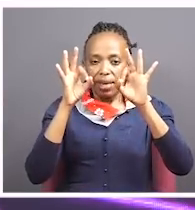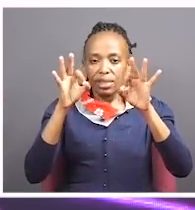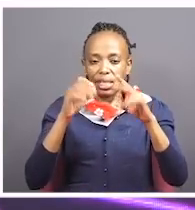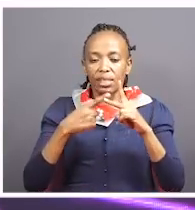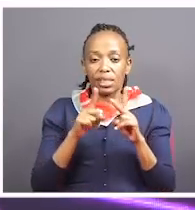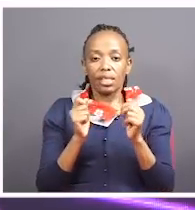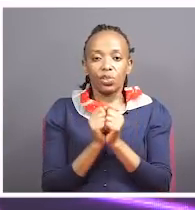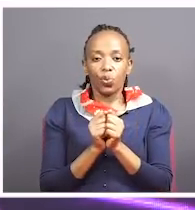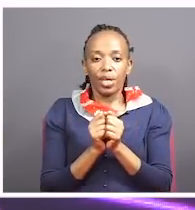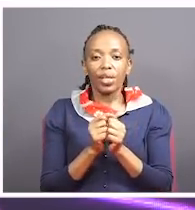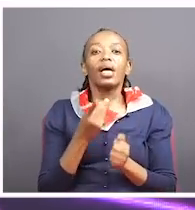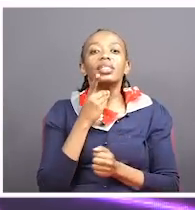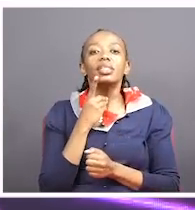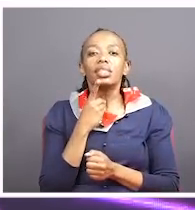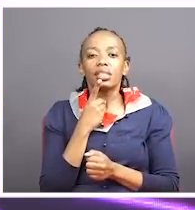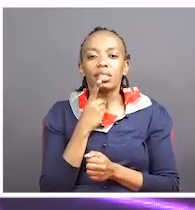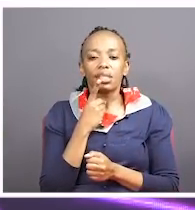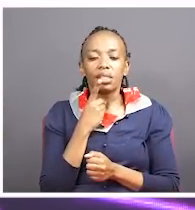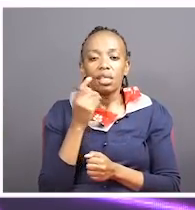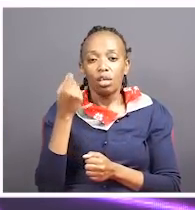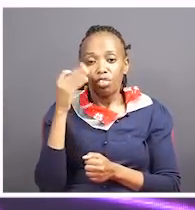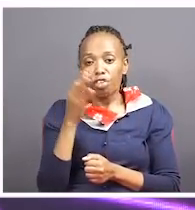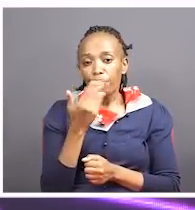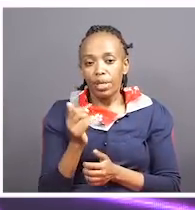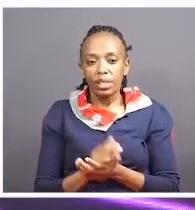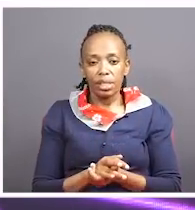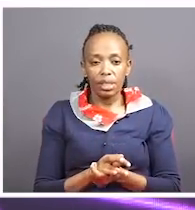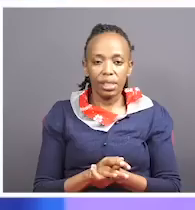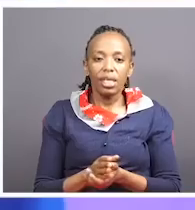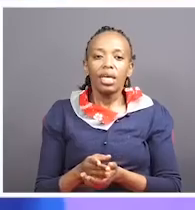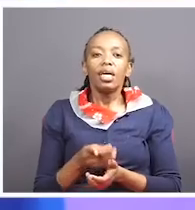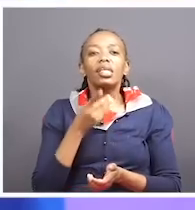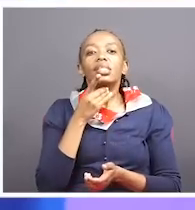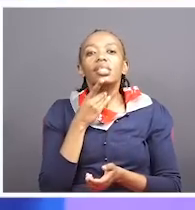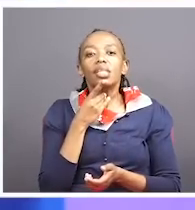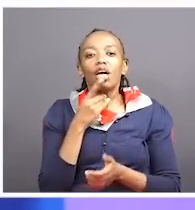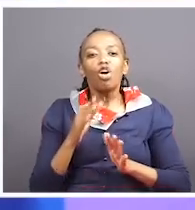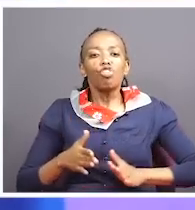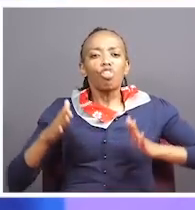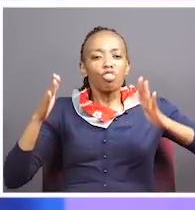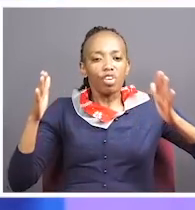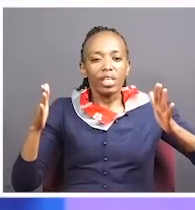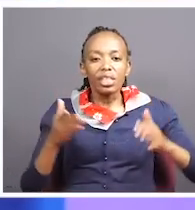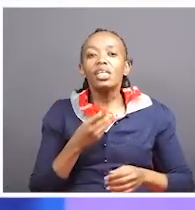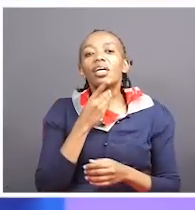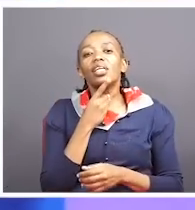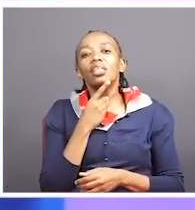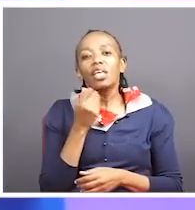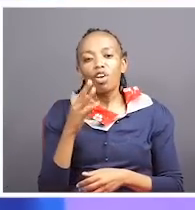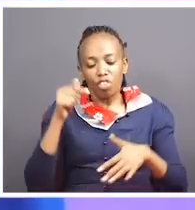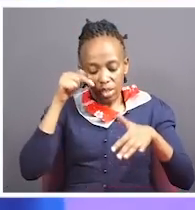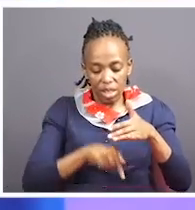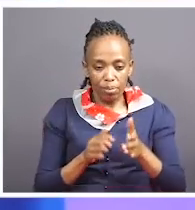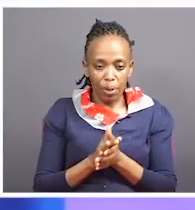Excellence begins with a desire for better, a desire for greater, a